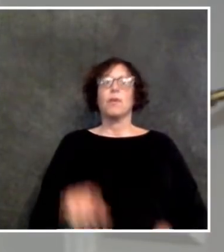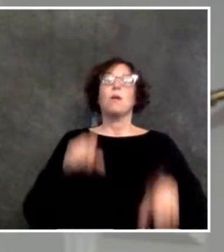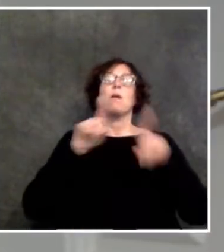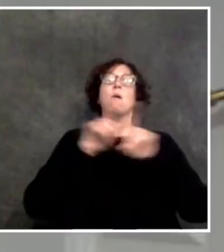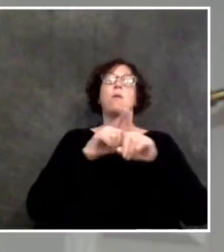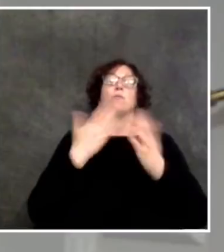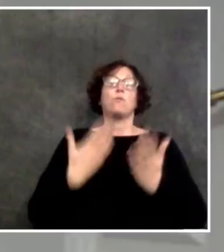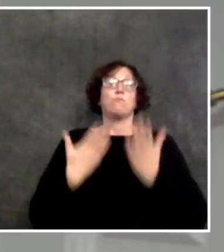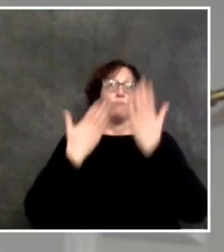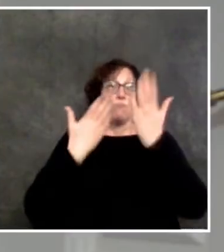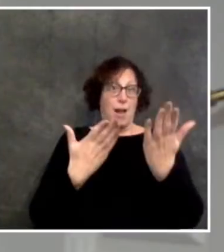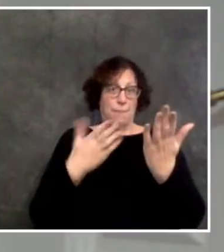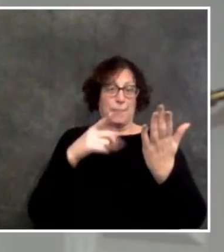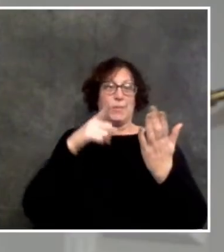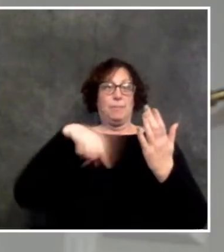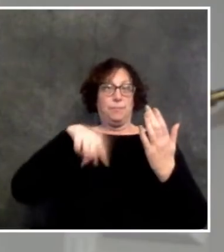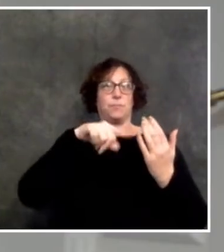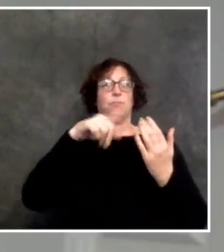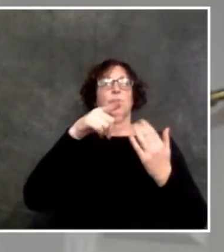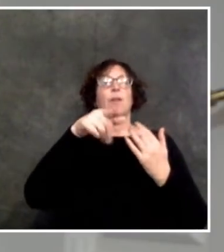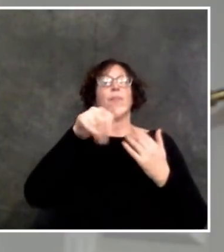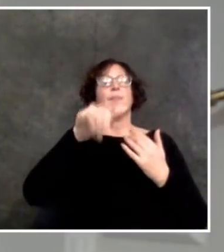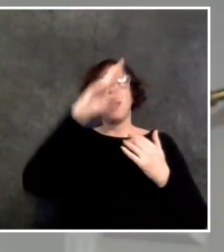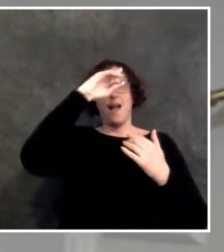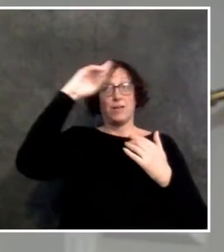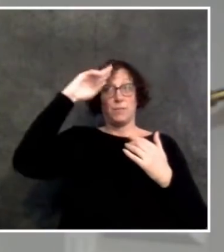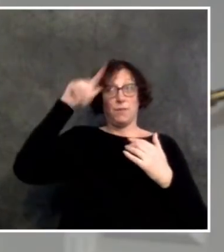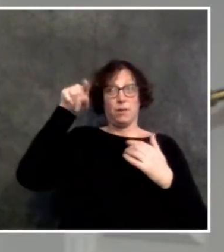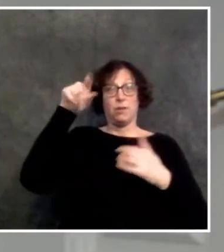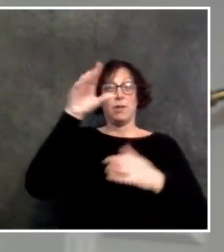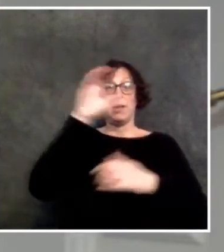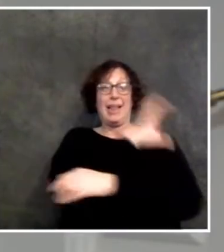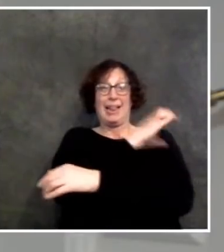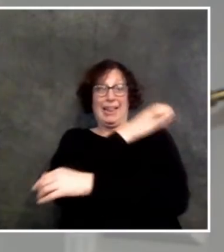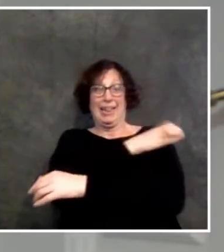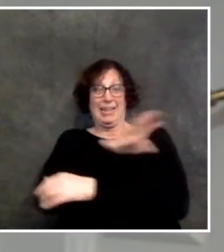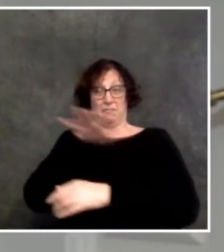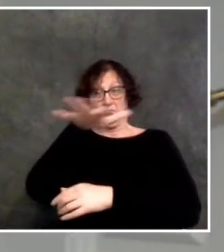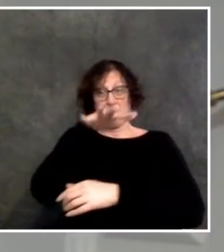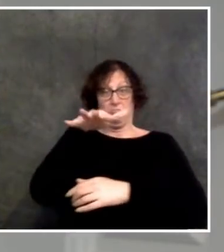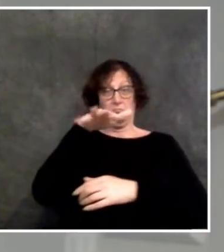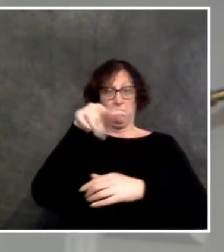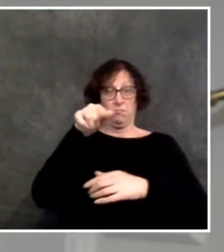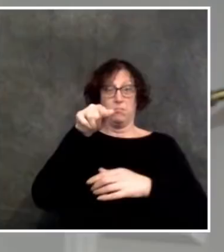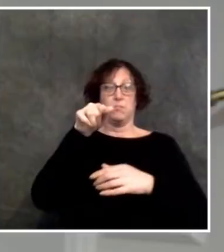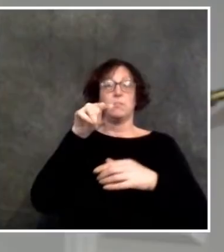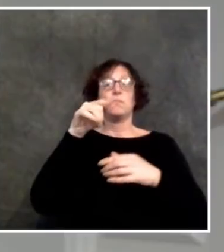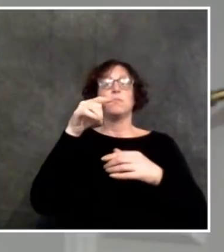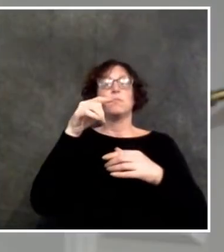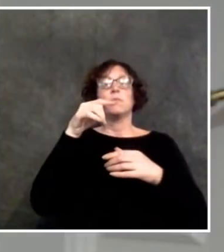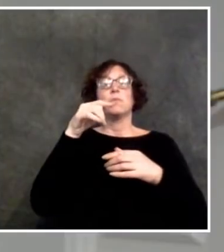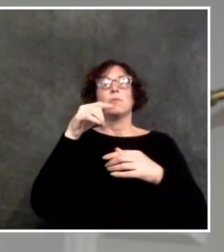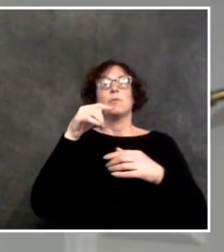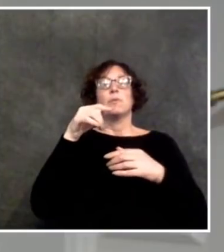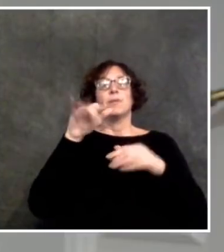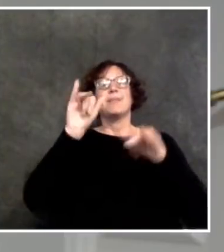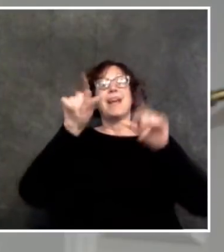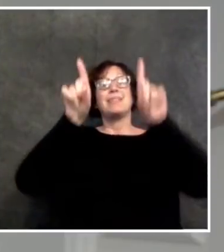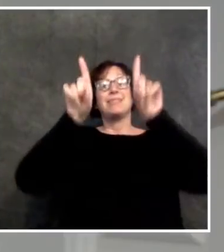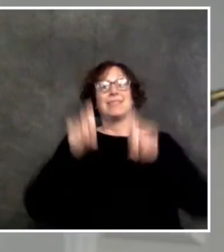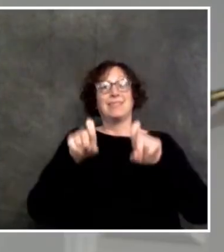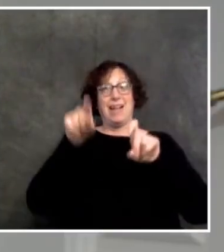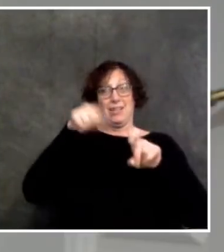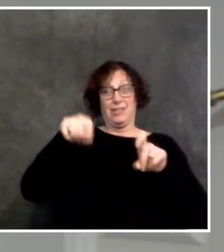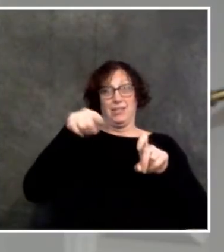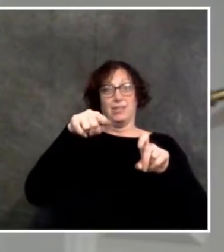most useful way in which a test can be helpful is if it's going to help a doctor make a treatment